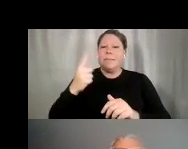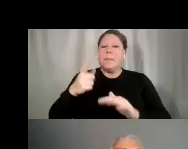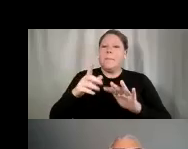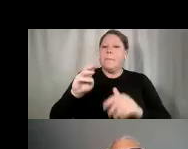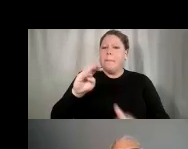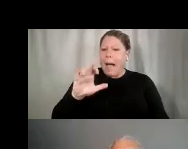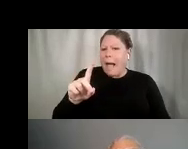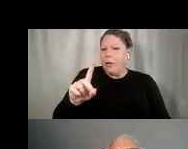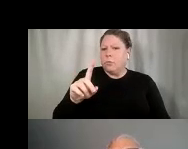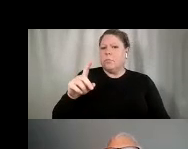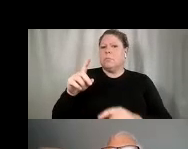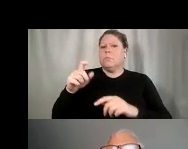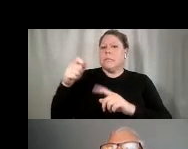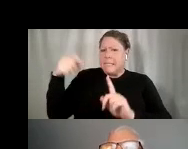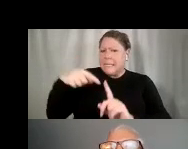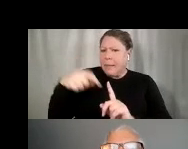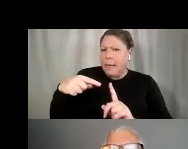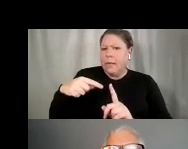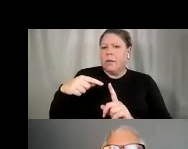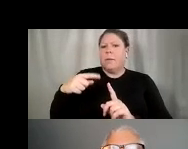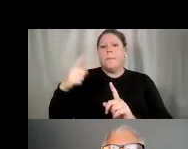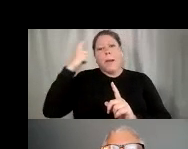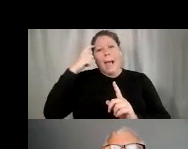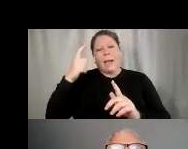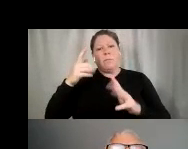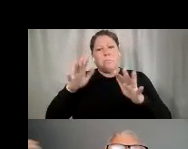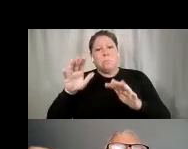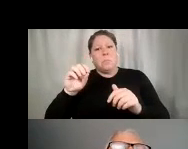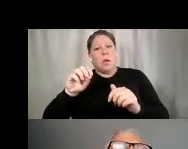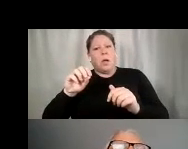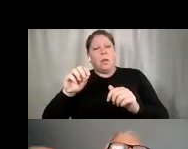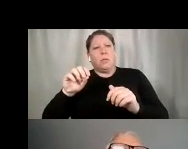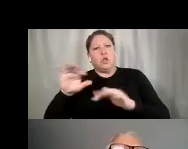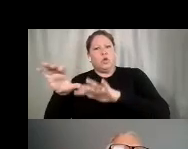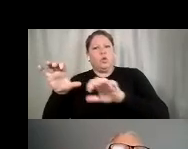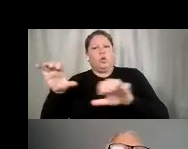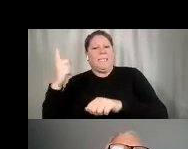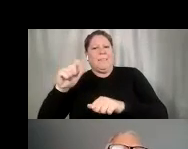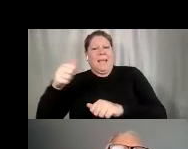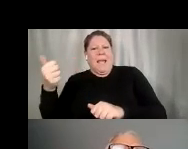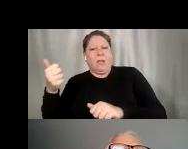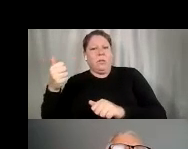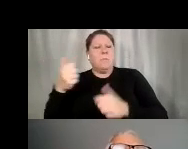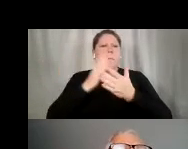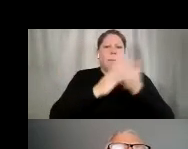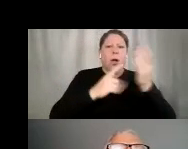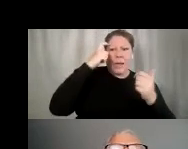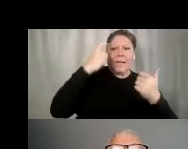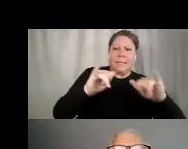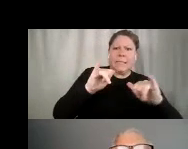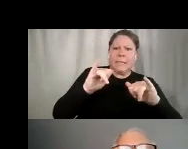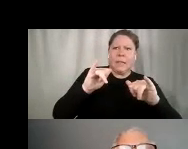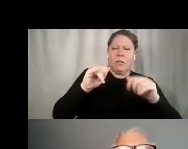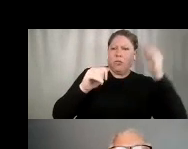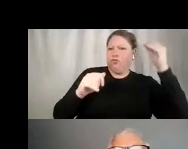stimulating where you're kind of taking your mind off of it for a while, but part of your brain is still working on it. And then going through